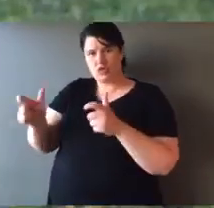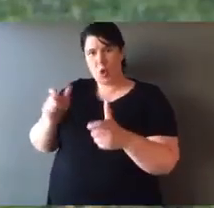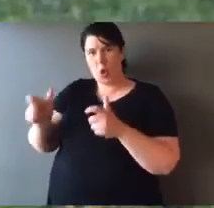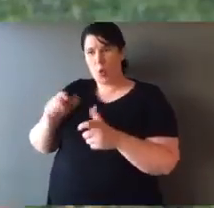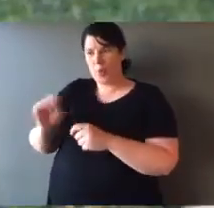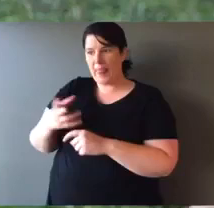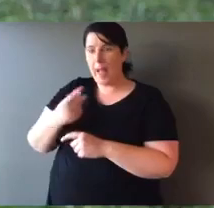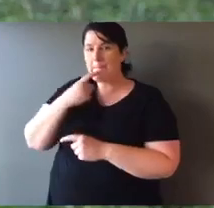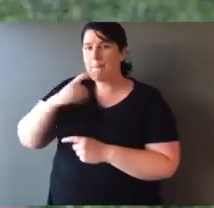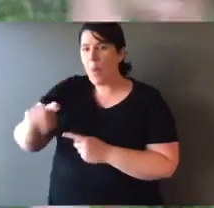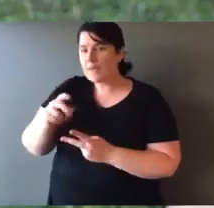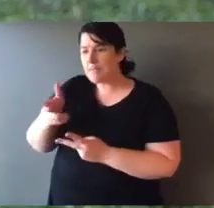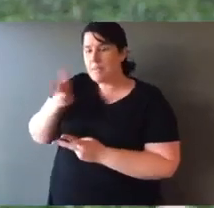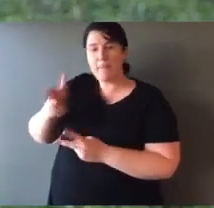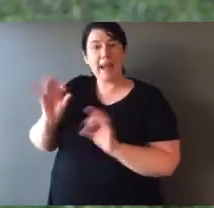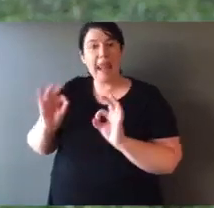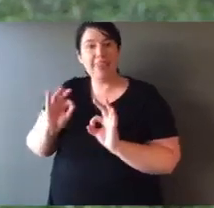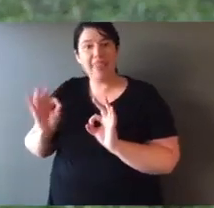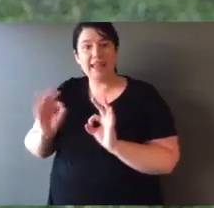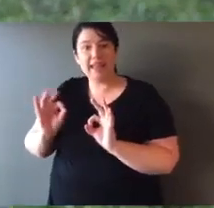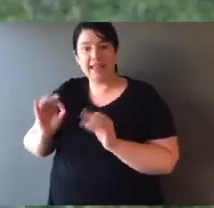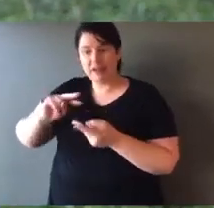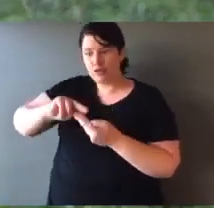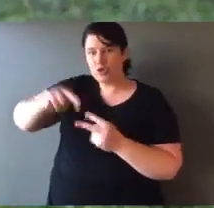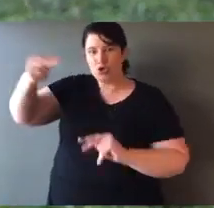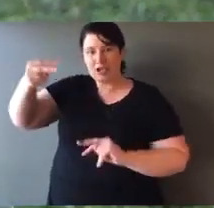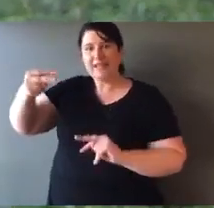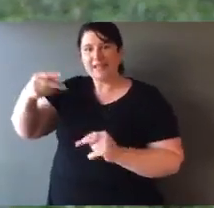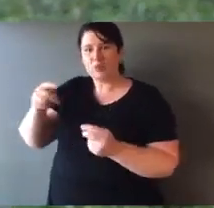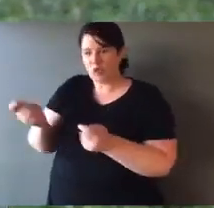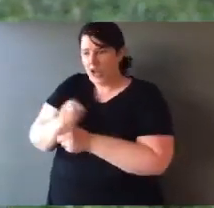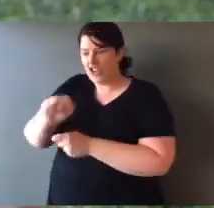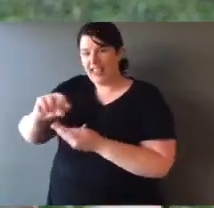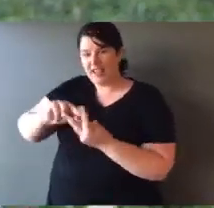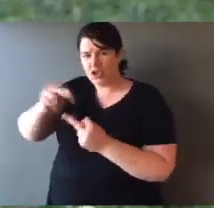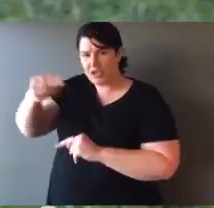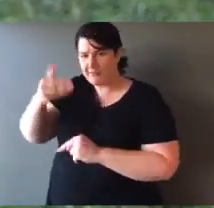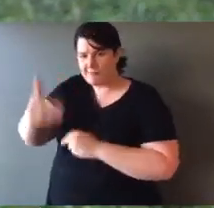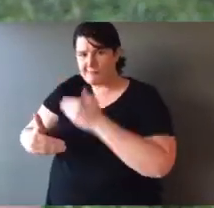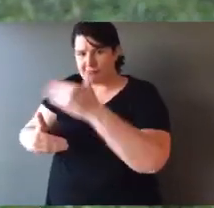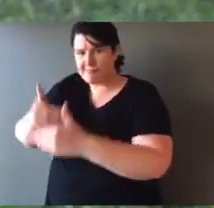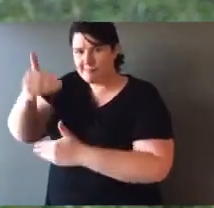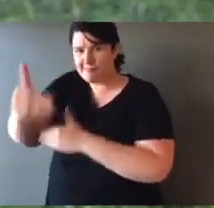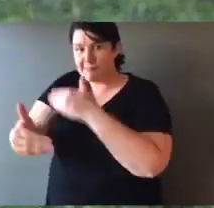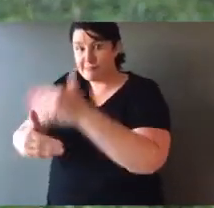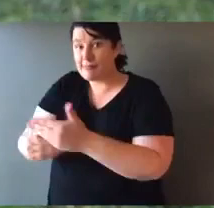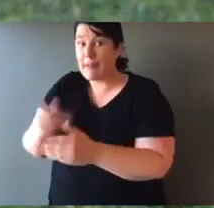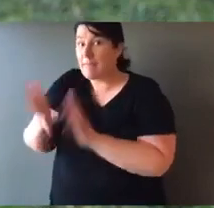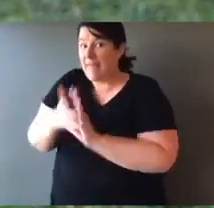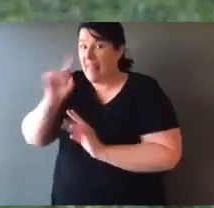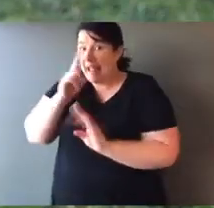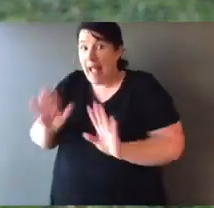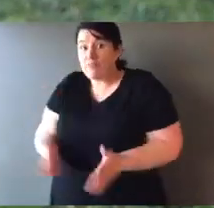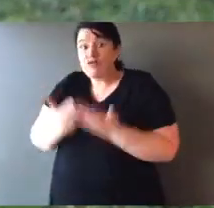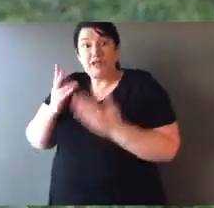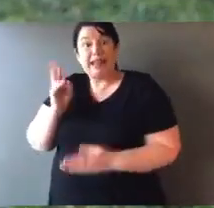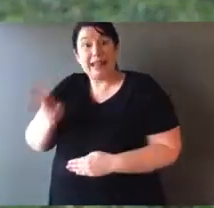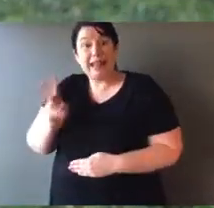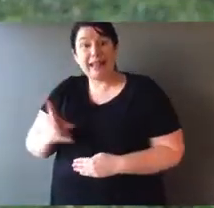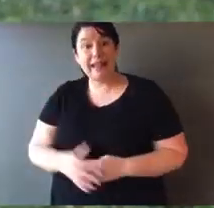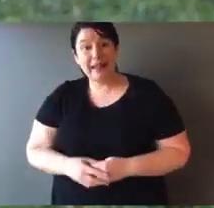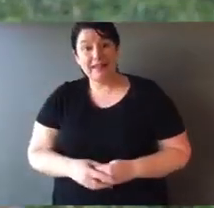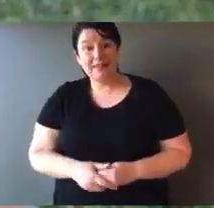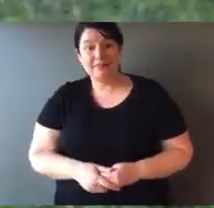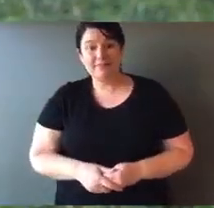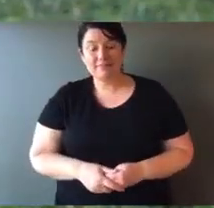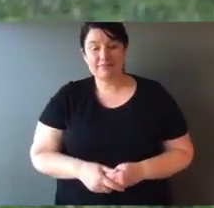really humane way of controlling those ferals without having to kill them. You can use gene driver technology, and that's something that we're watching incredibly